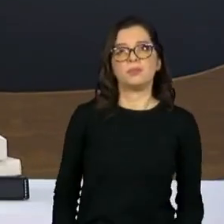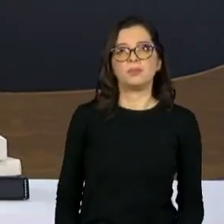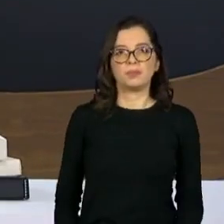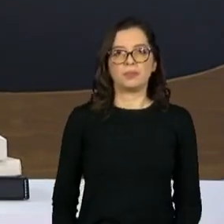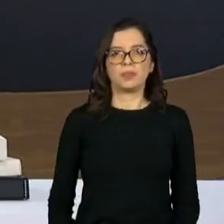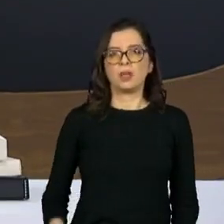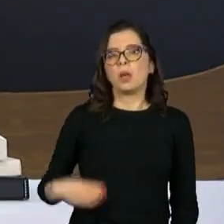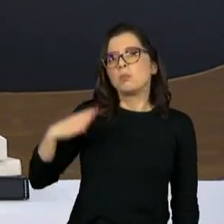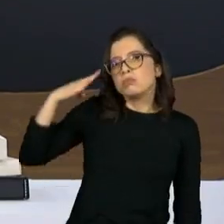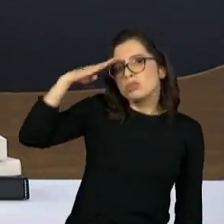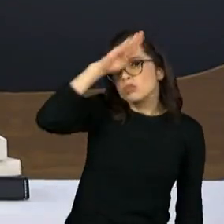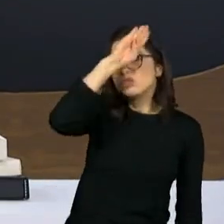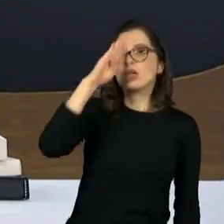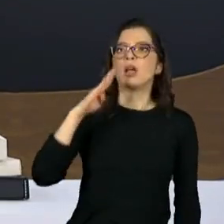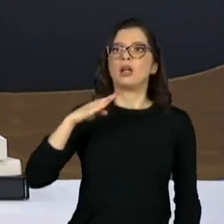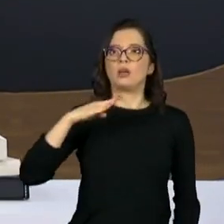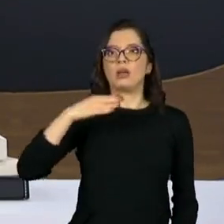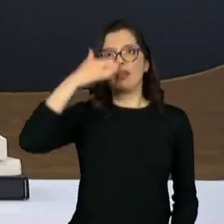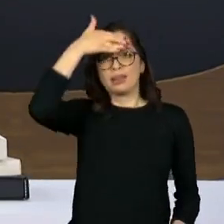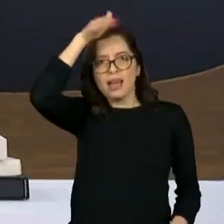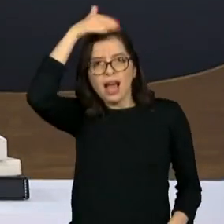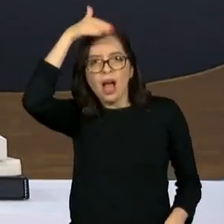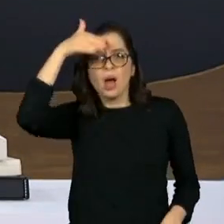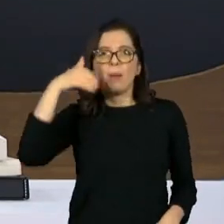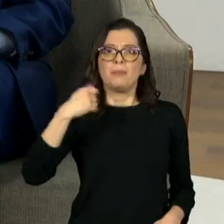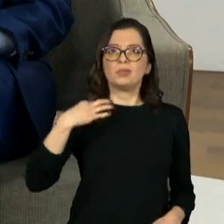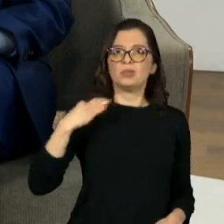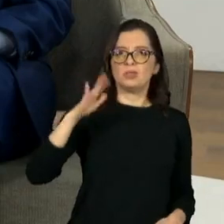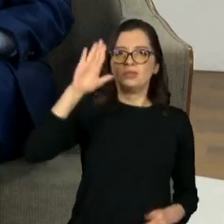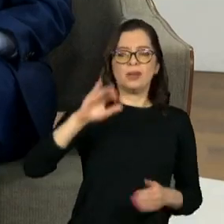ser extirpados da disputa política?